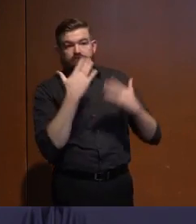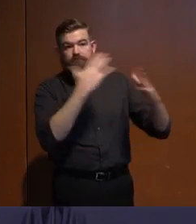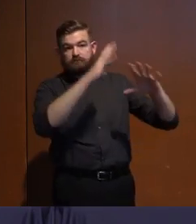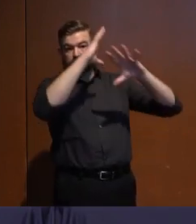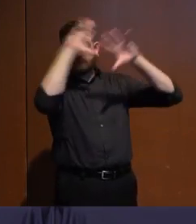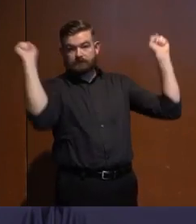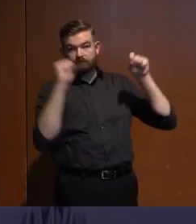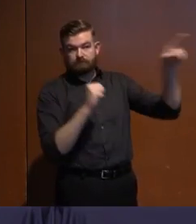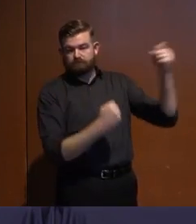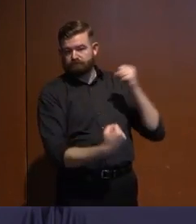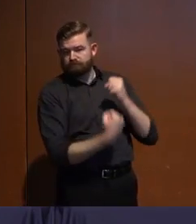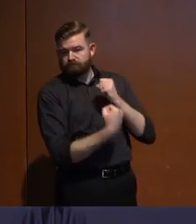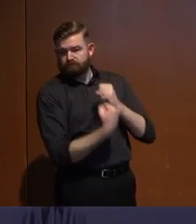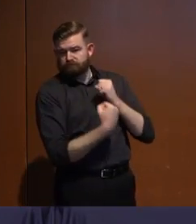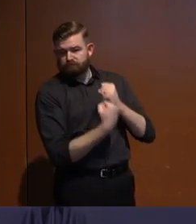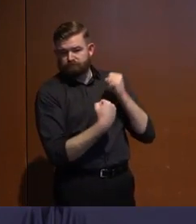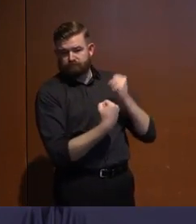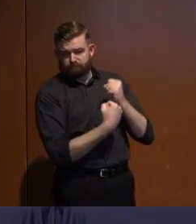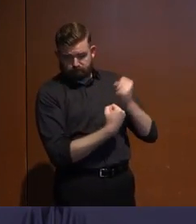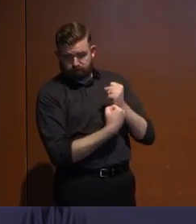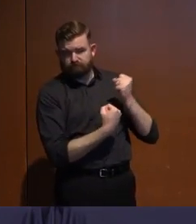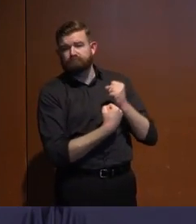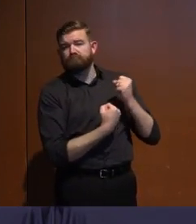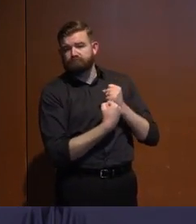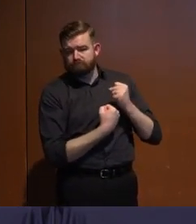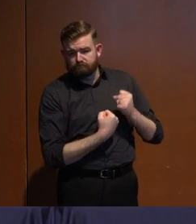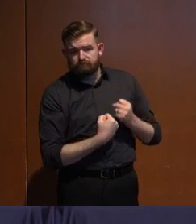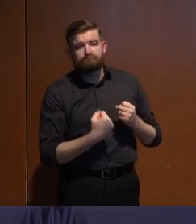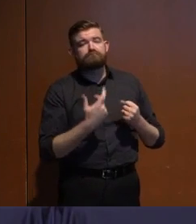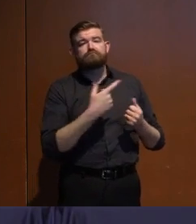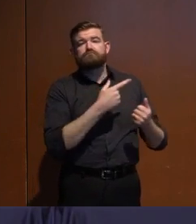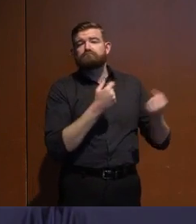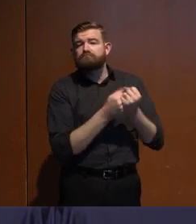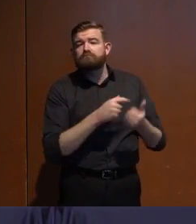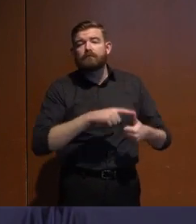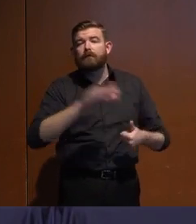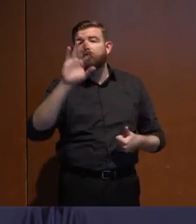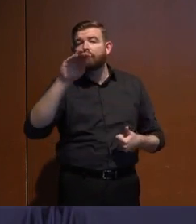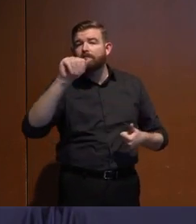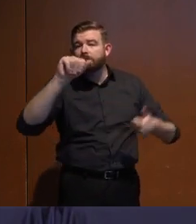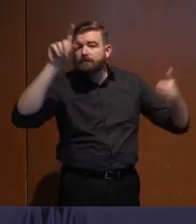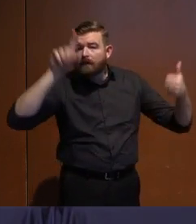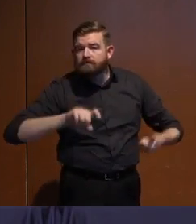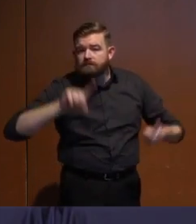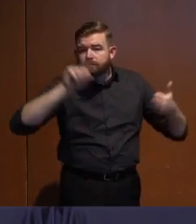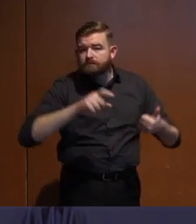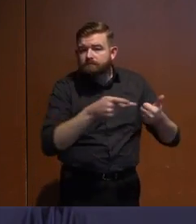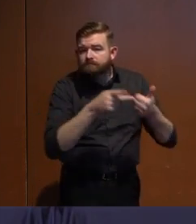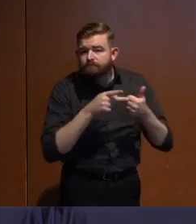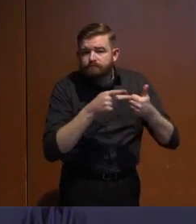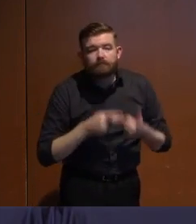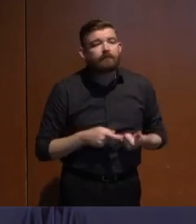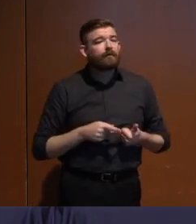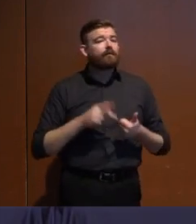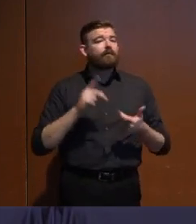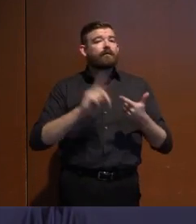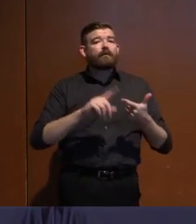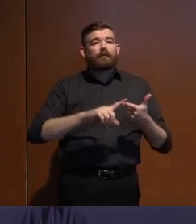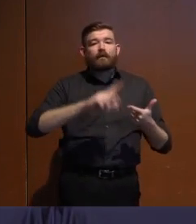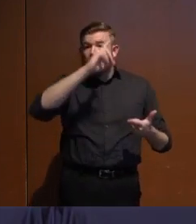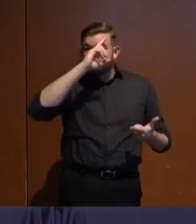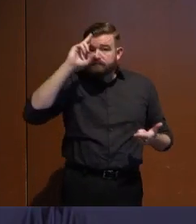has already come our way, FEMA, for the testing sites, the Army Corps, for the field hospitals. He and the Vice